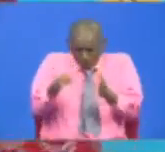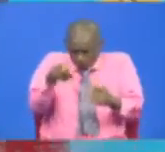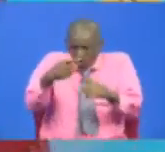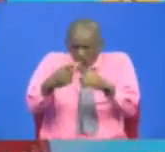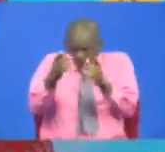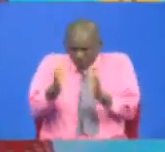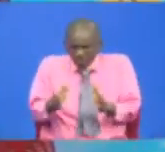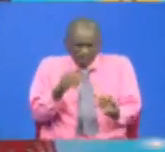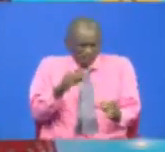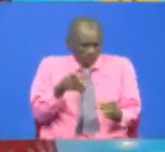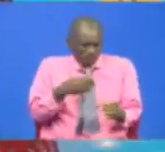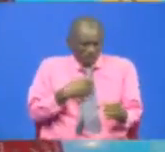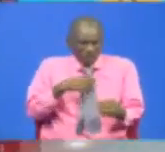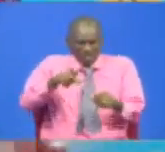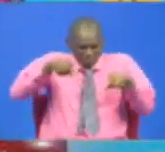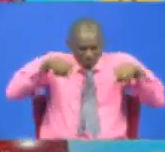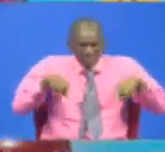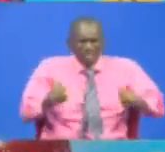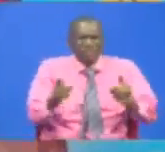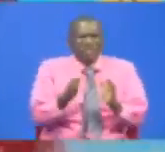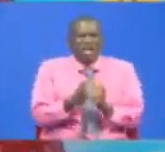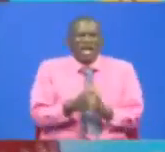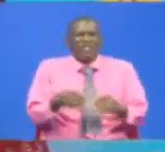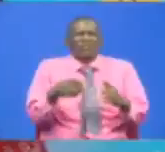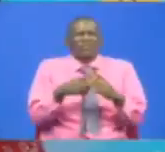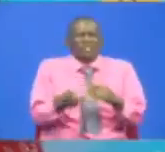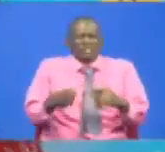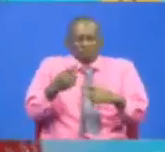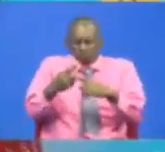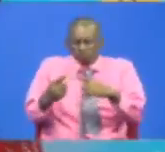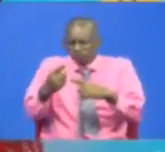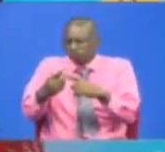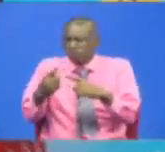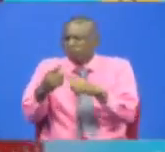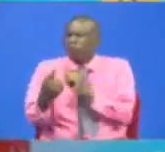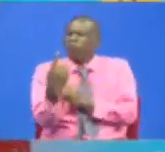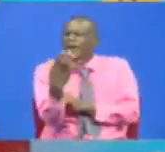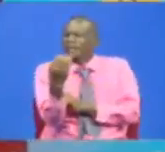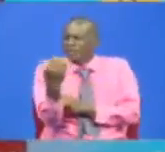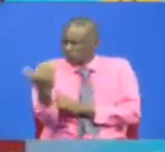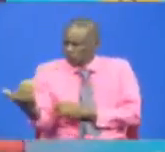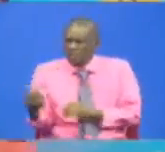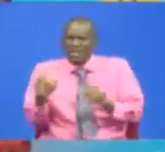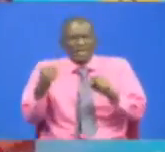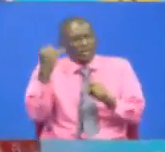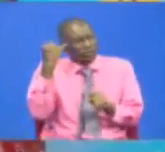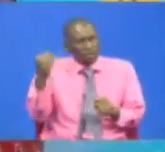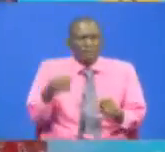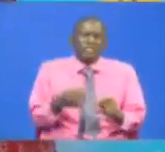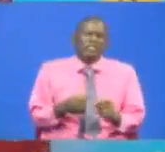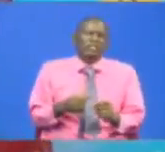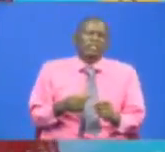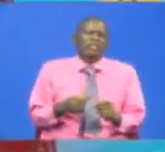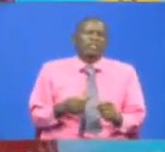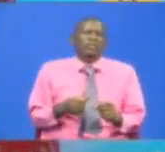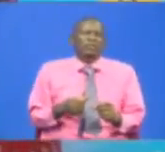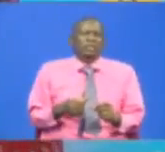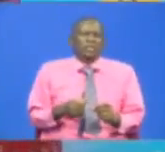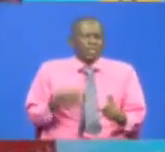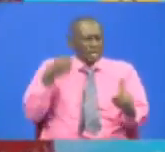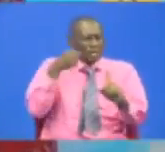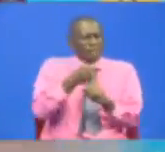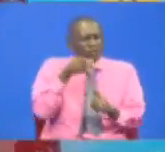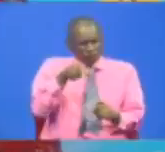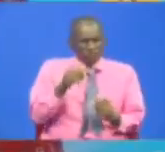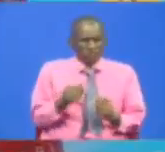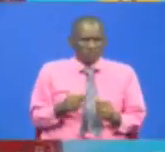positive himself and goes cutting away 100 kids? Can you imagine the impact of something like that? So